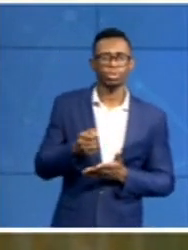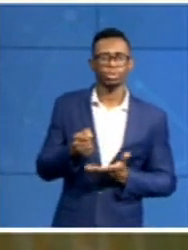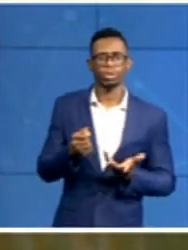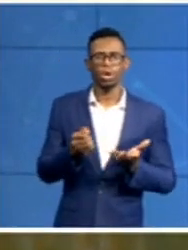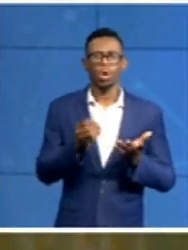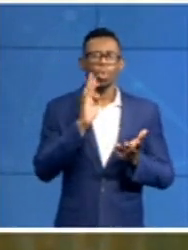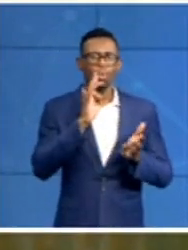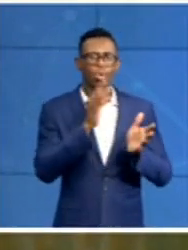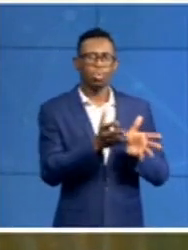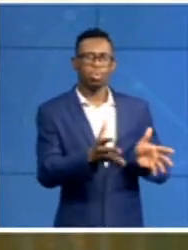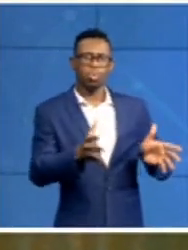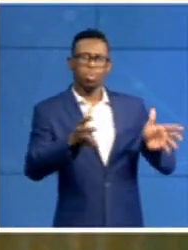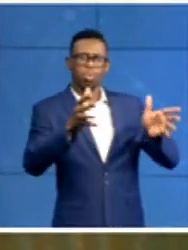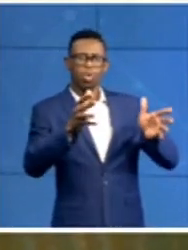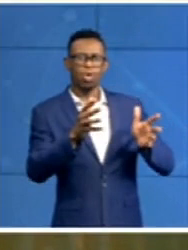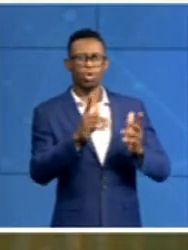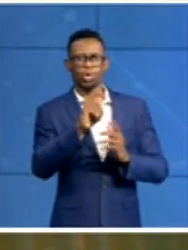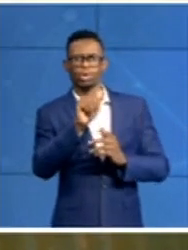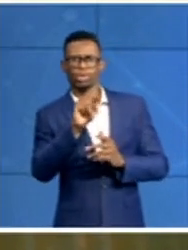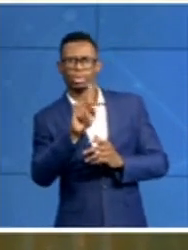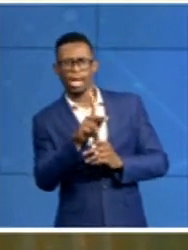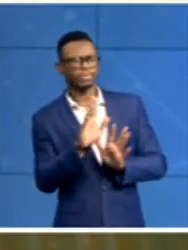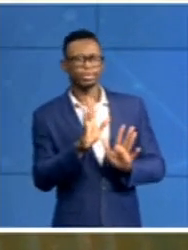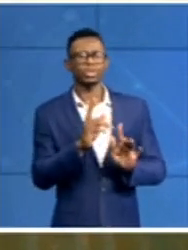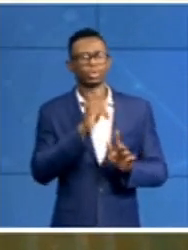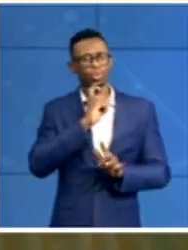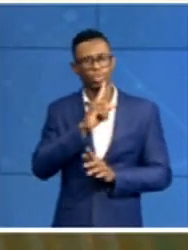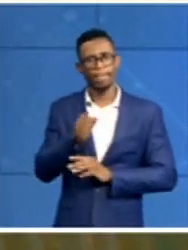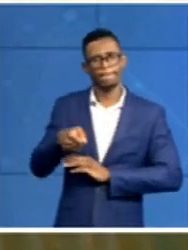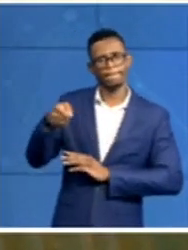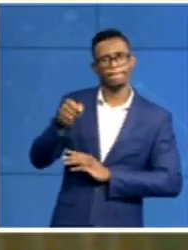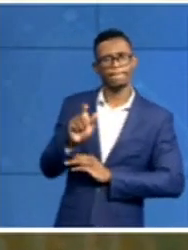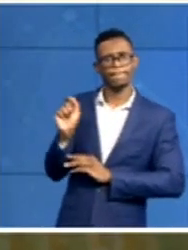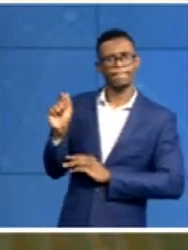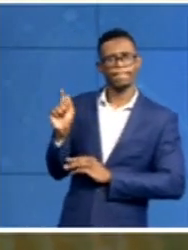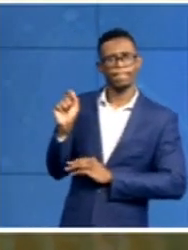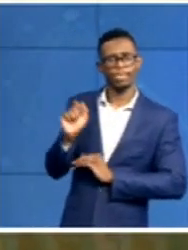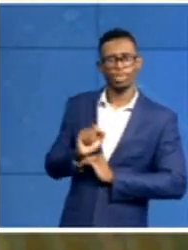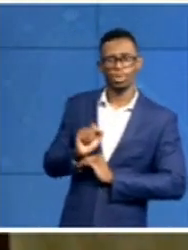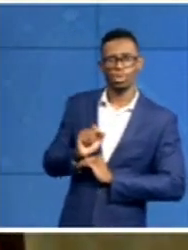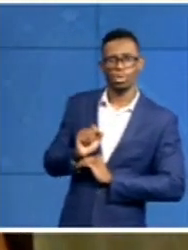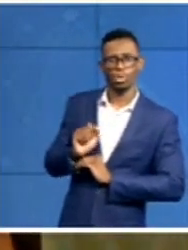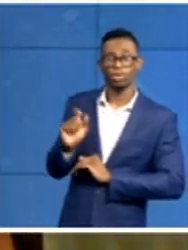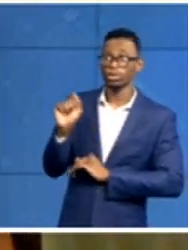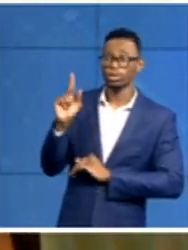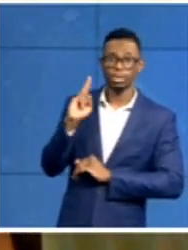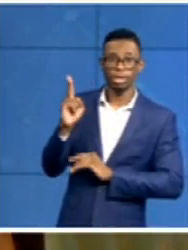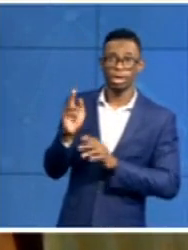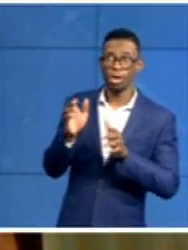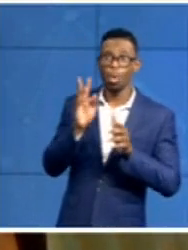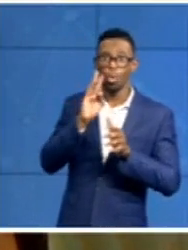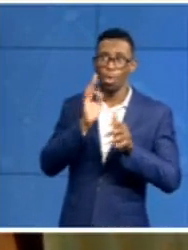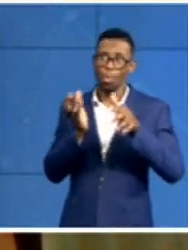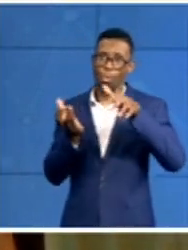use that bucket. After pouring water to a satisfactory level, then Lutendo will